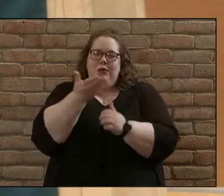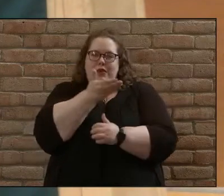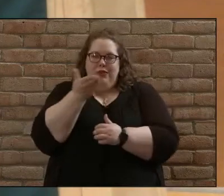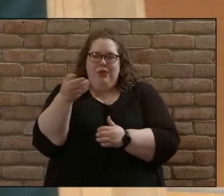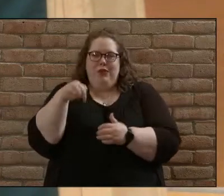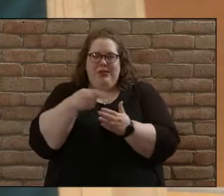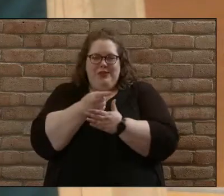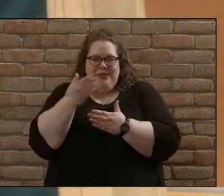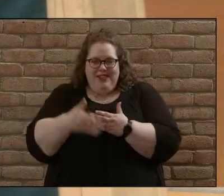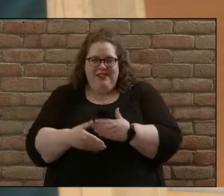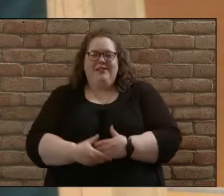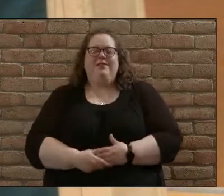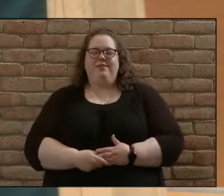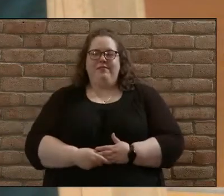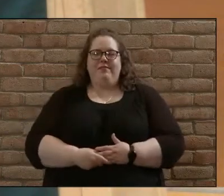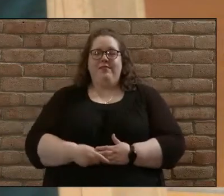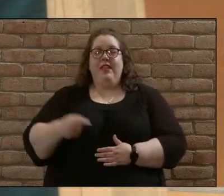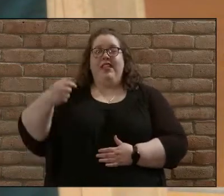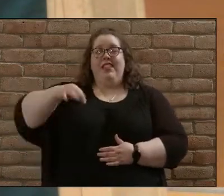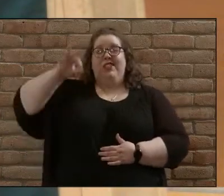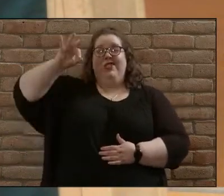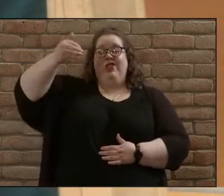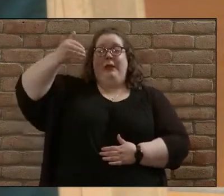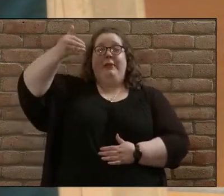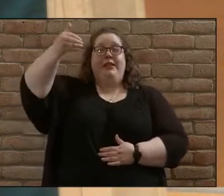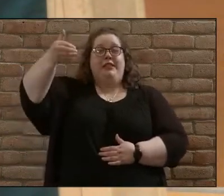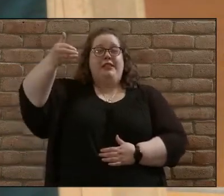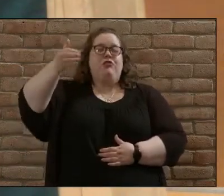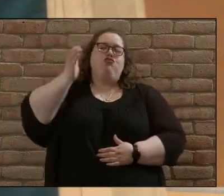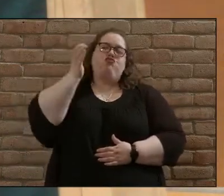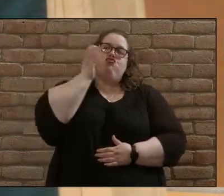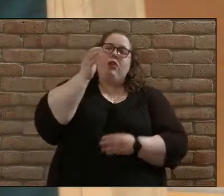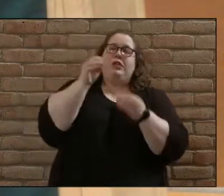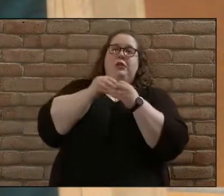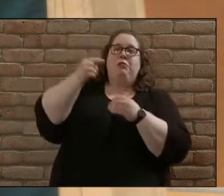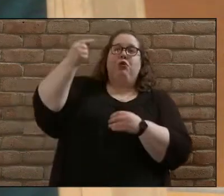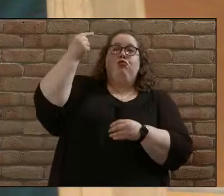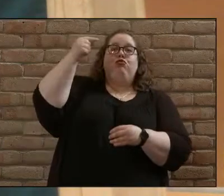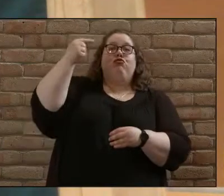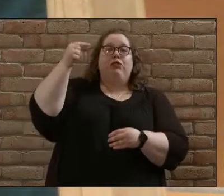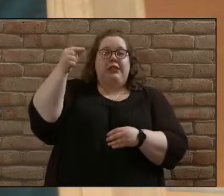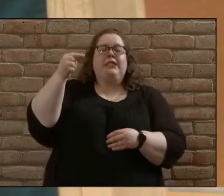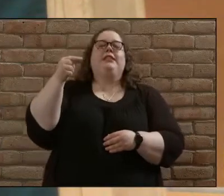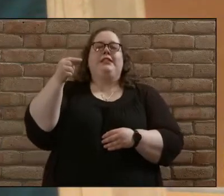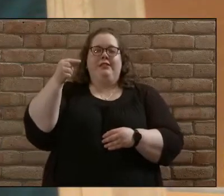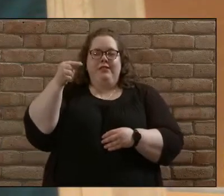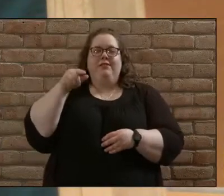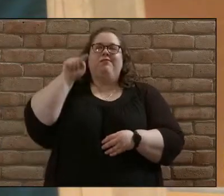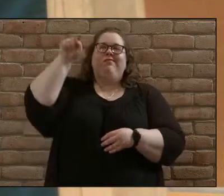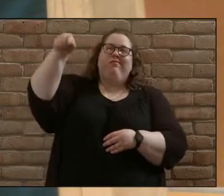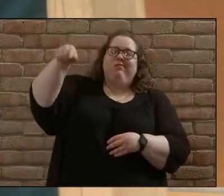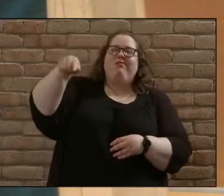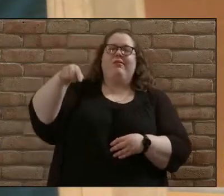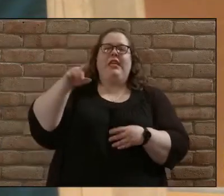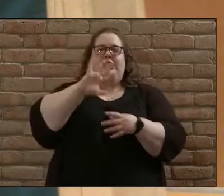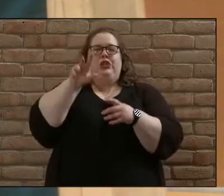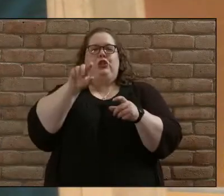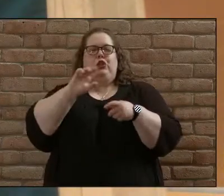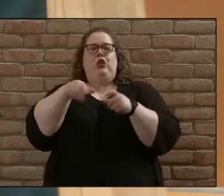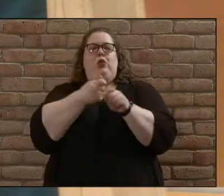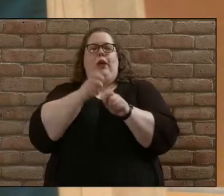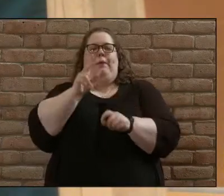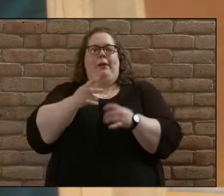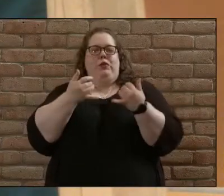weekend. We conclude our sermon series in this Grass is Greener series. Vicar Andrew will share with us our